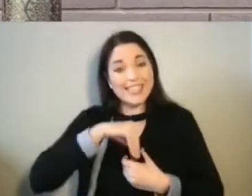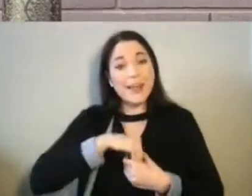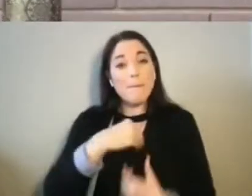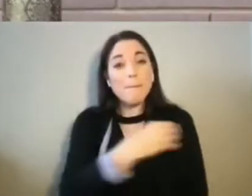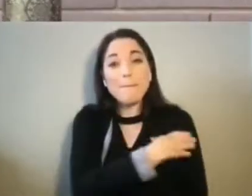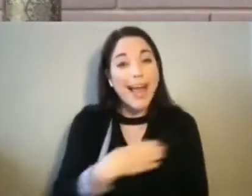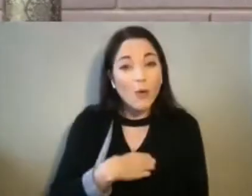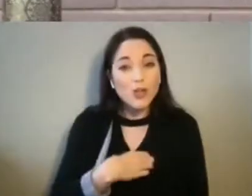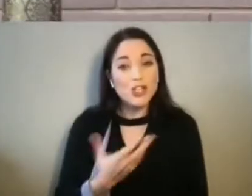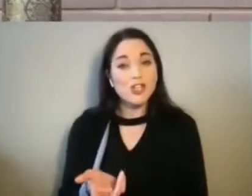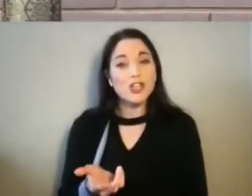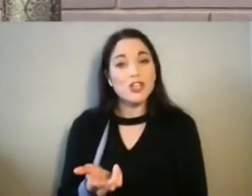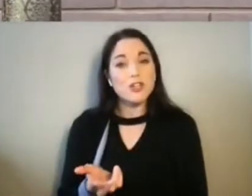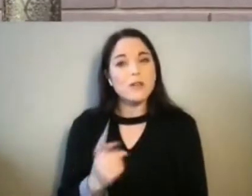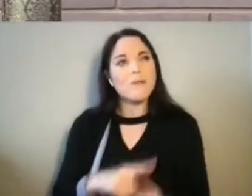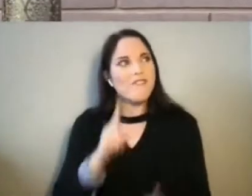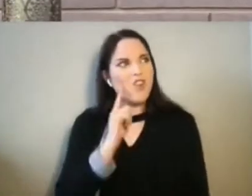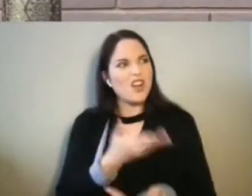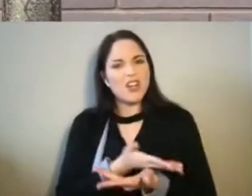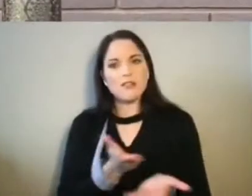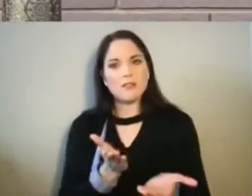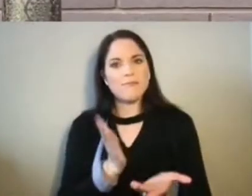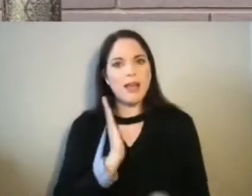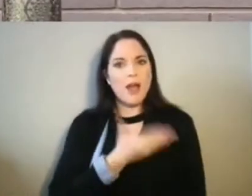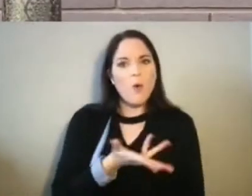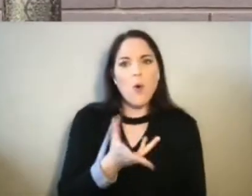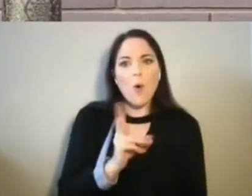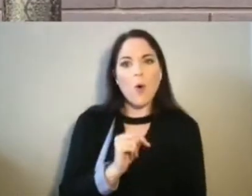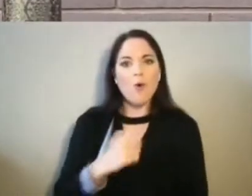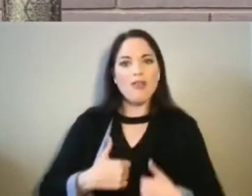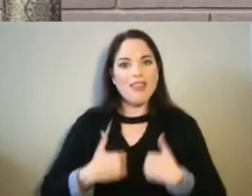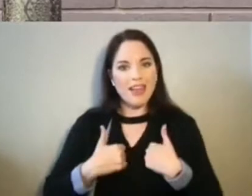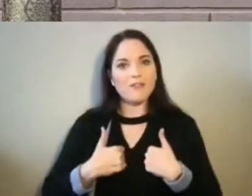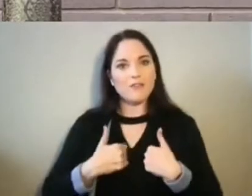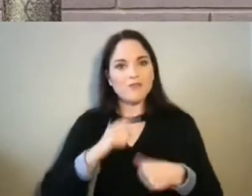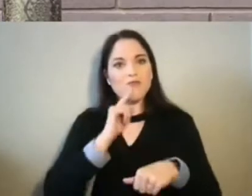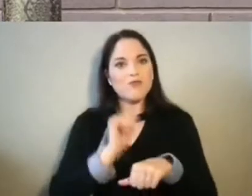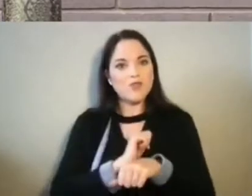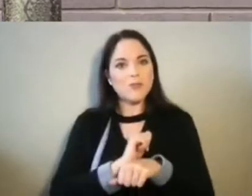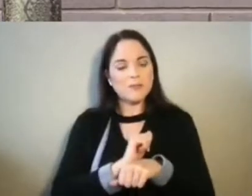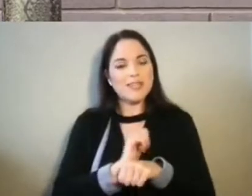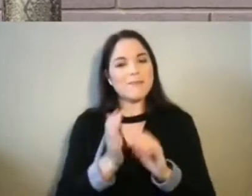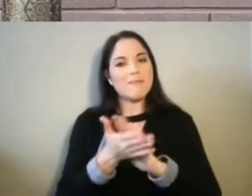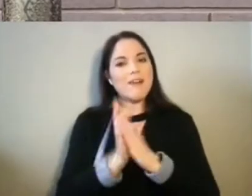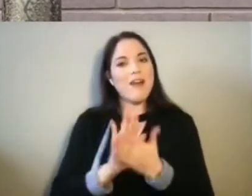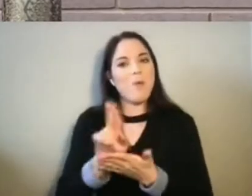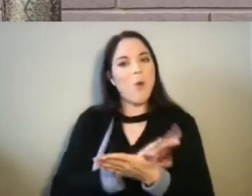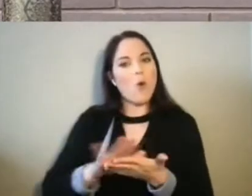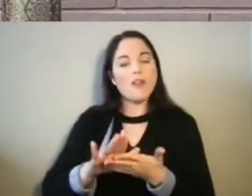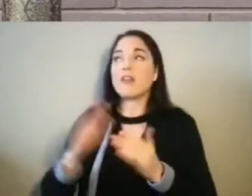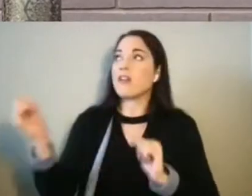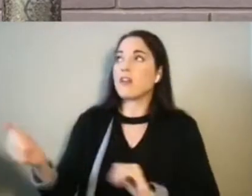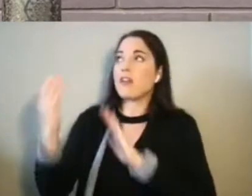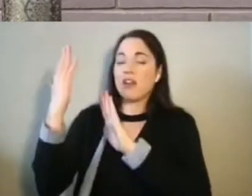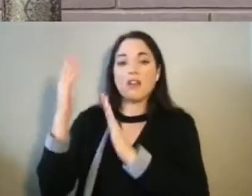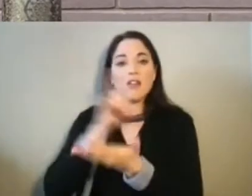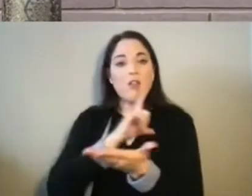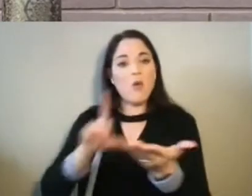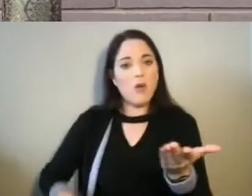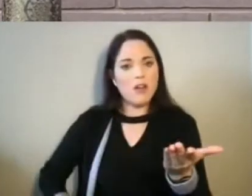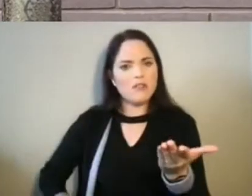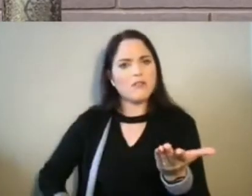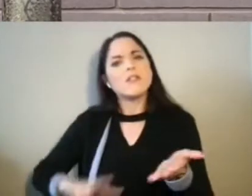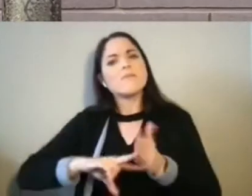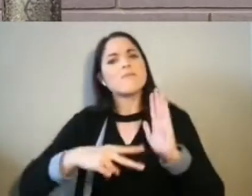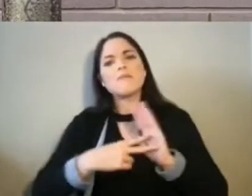others around us. Living with that power of looking at circumstances in life in new ways. Thank